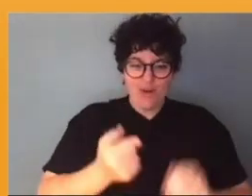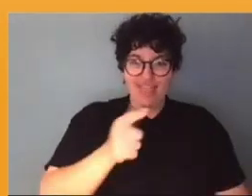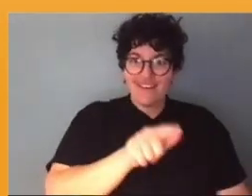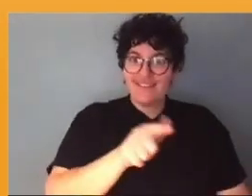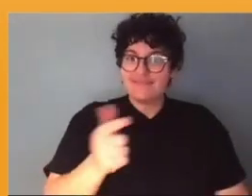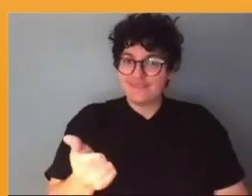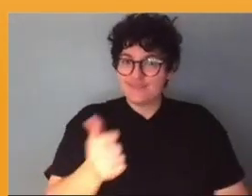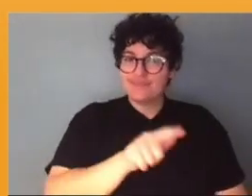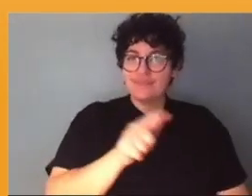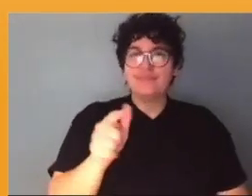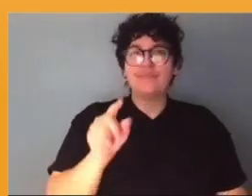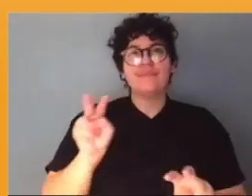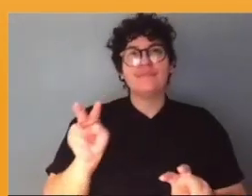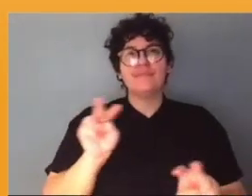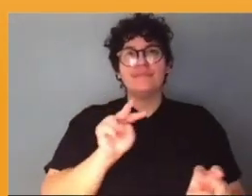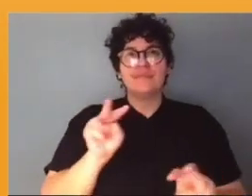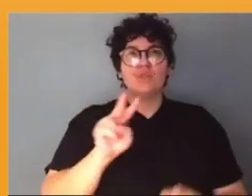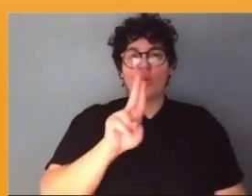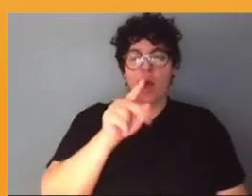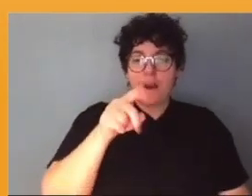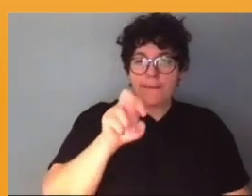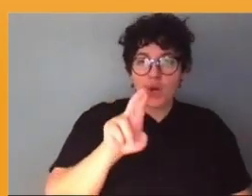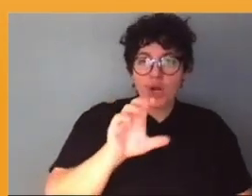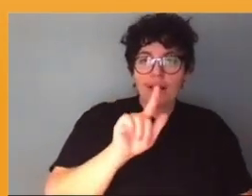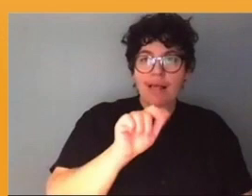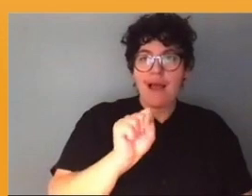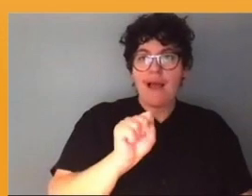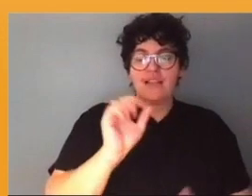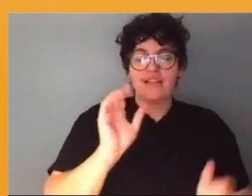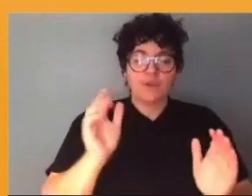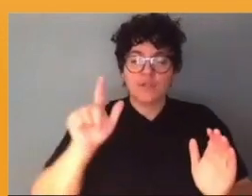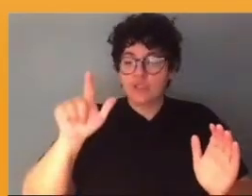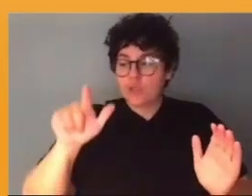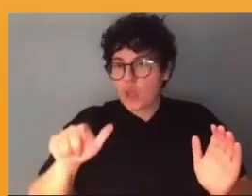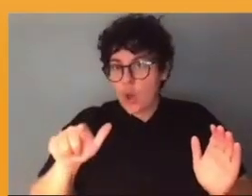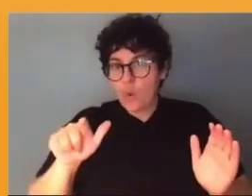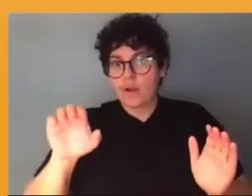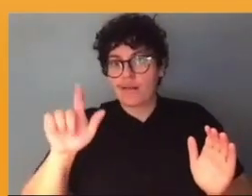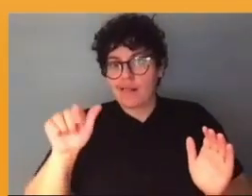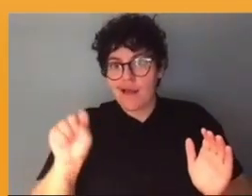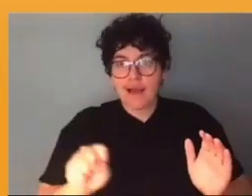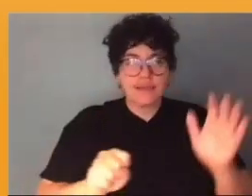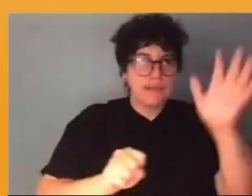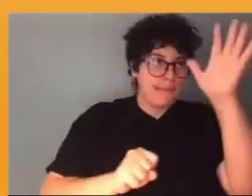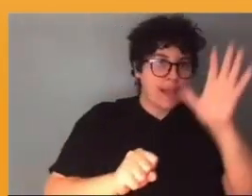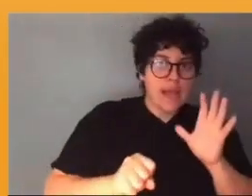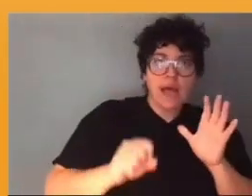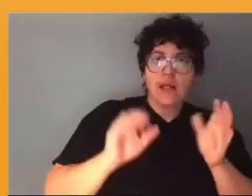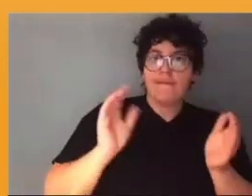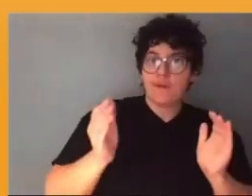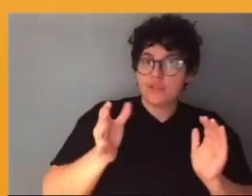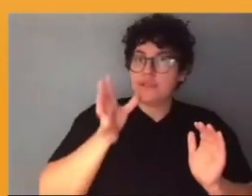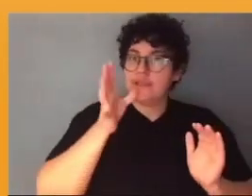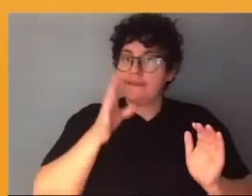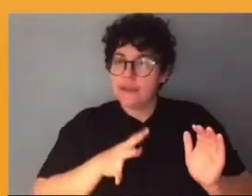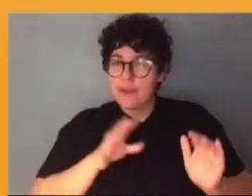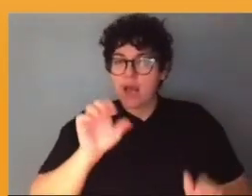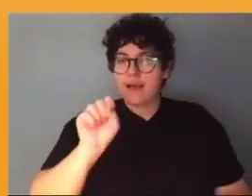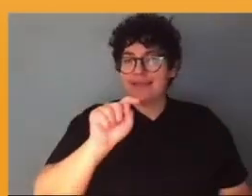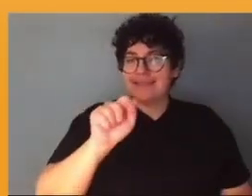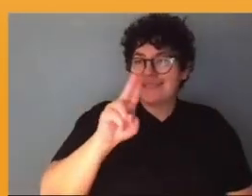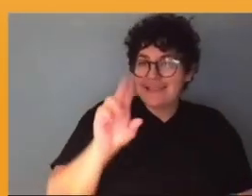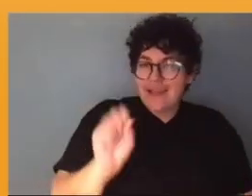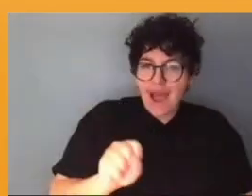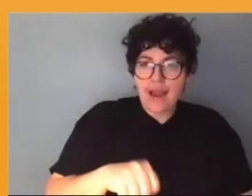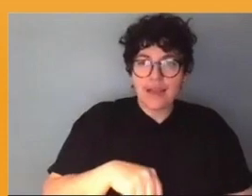know, upper class versus lower class, you know, male versus female, status,